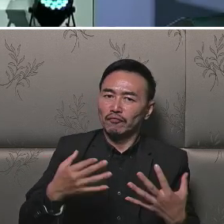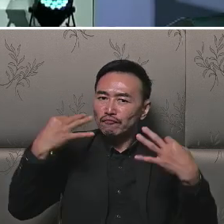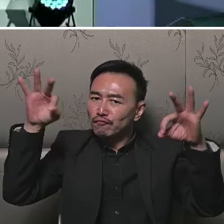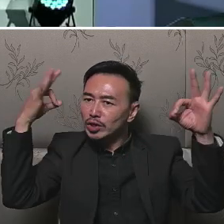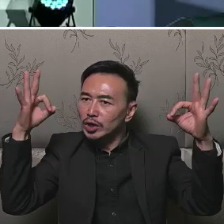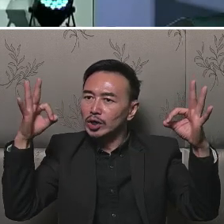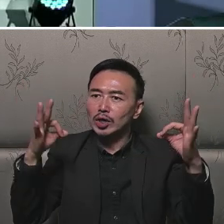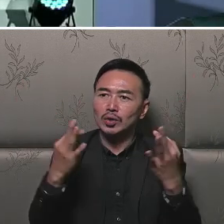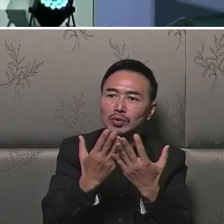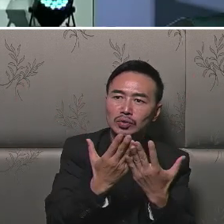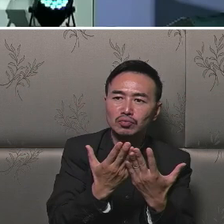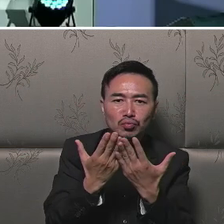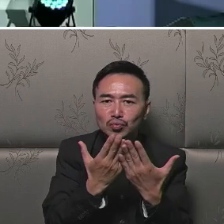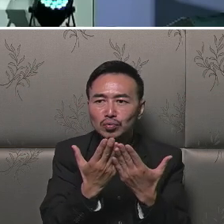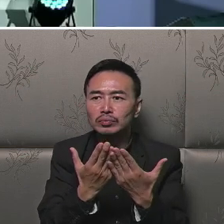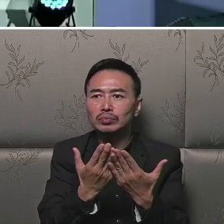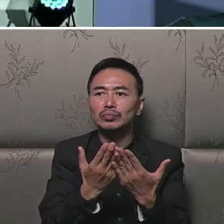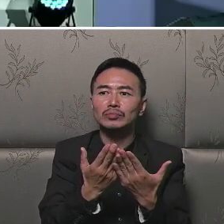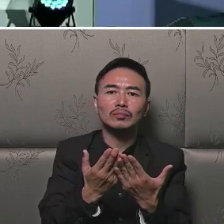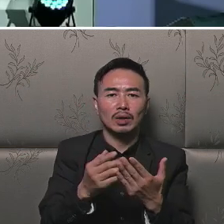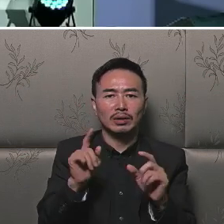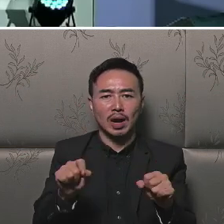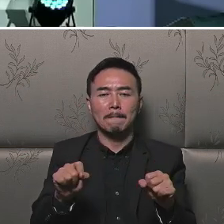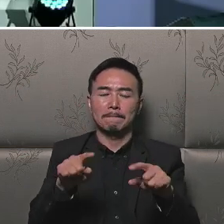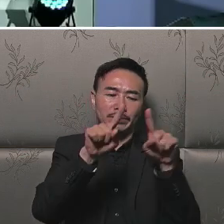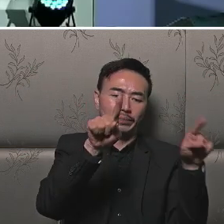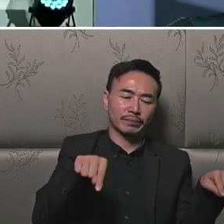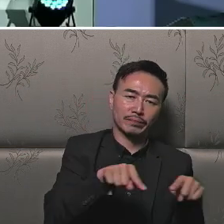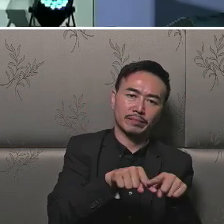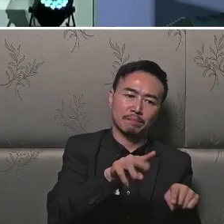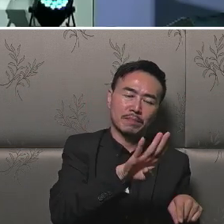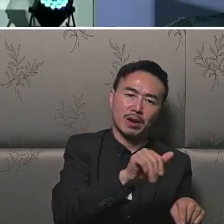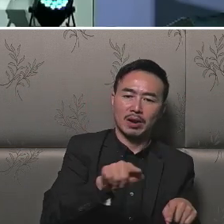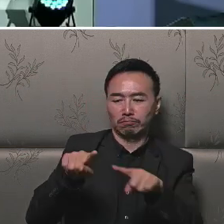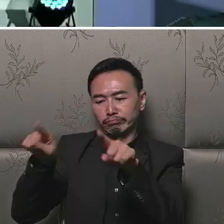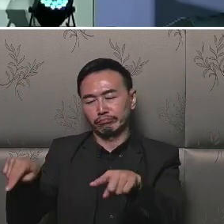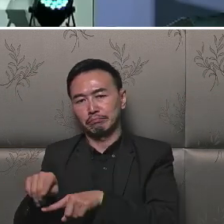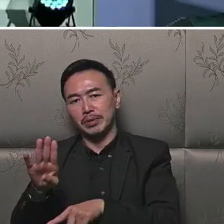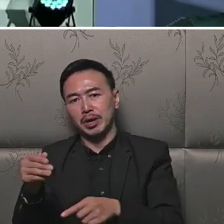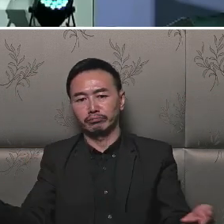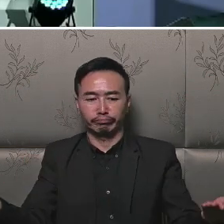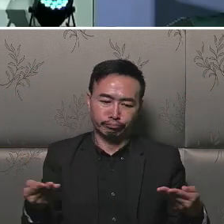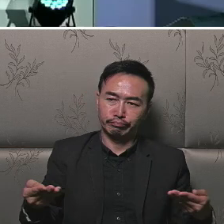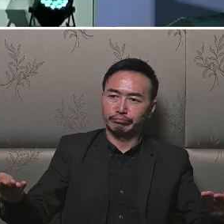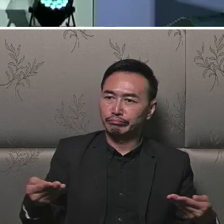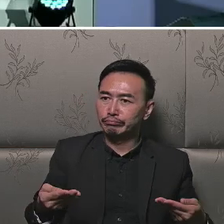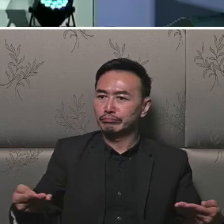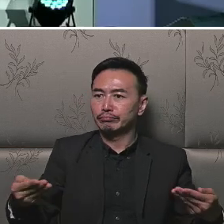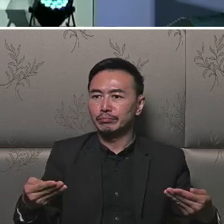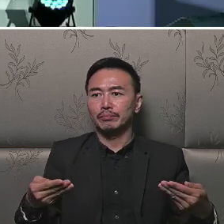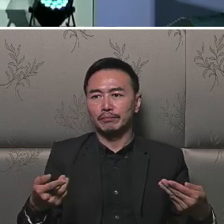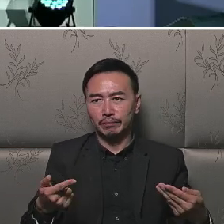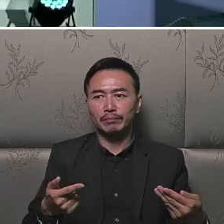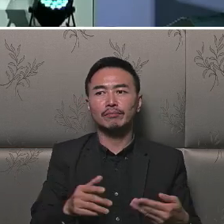money to receive, for example, like a medical, not the doctor, but the nursing. Yeah, we have a nursing